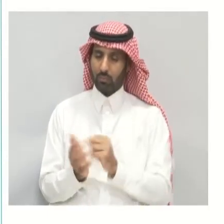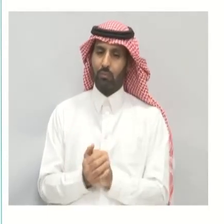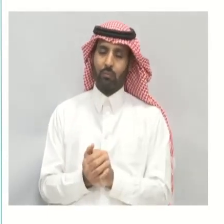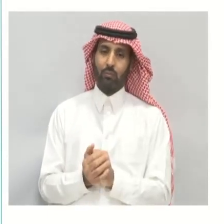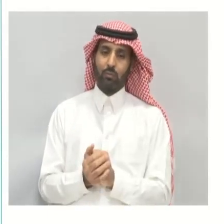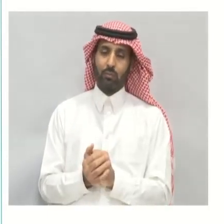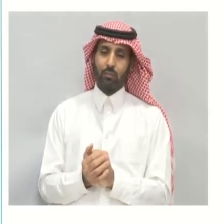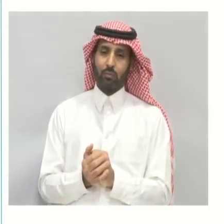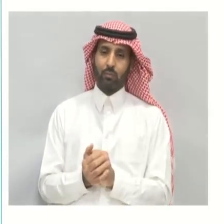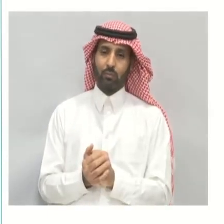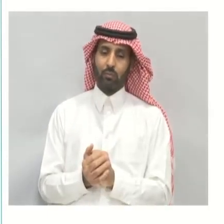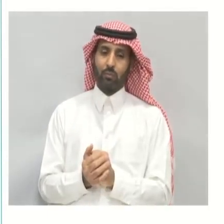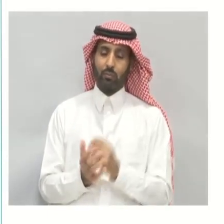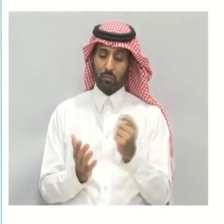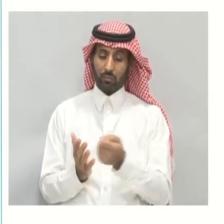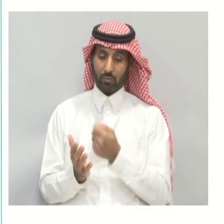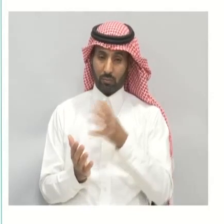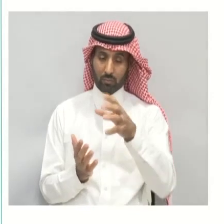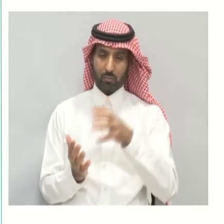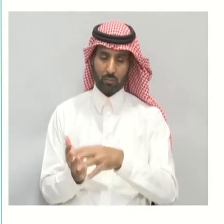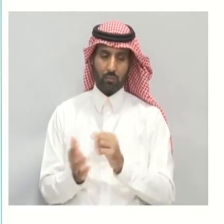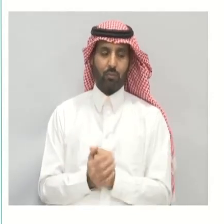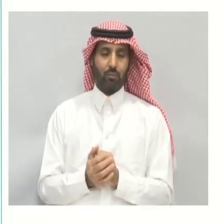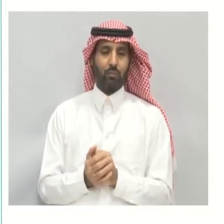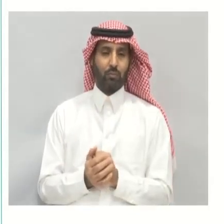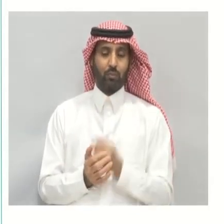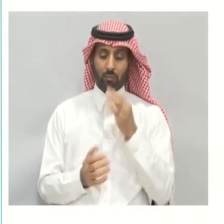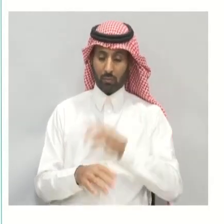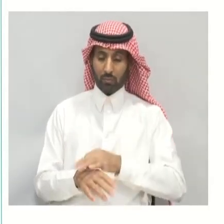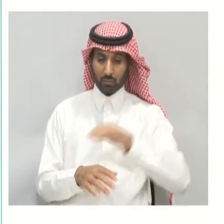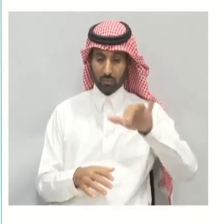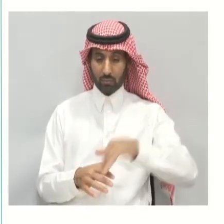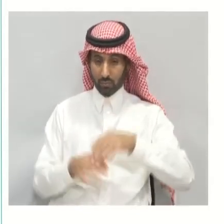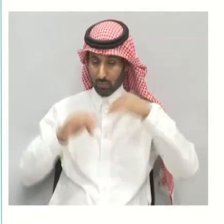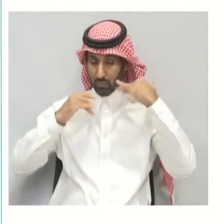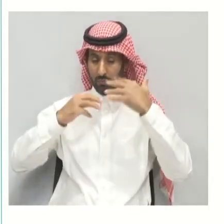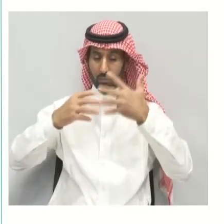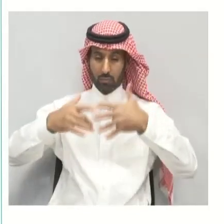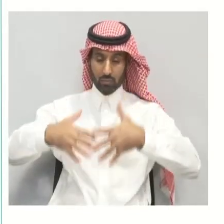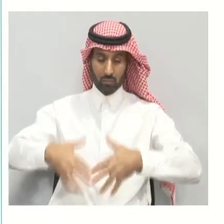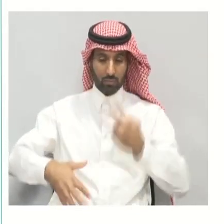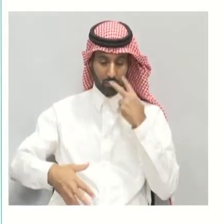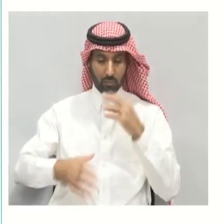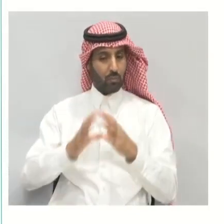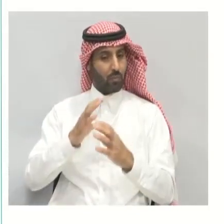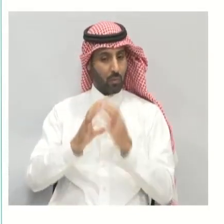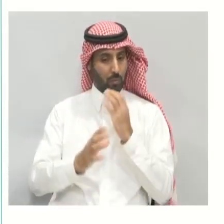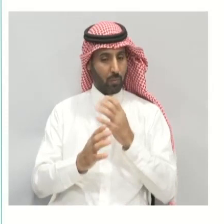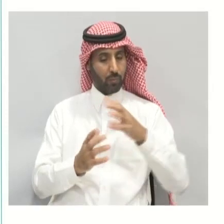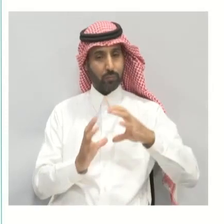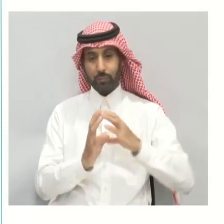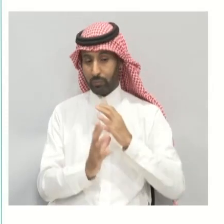we'll go back to this page and we'll write this answer. People go to the falls by bus.